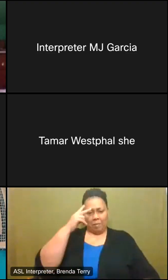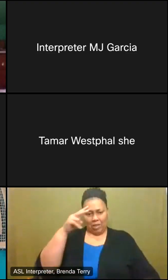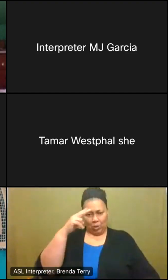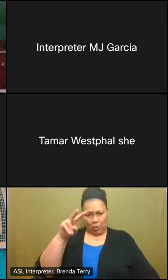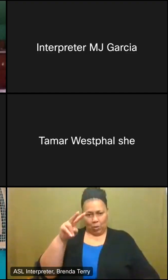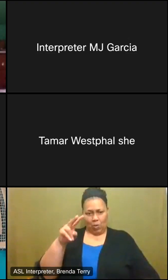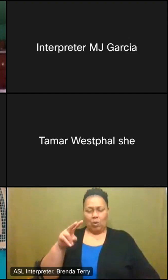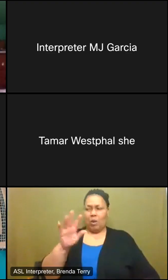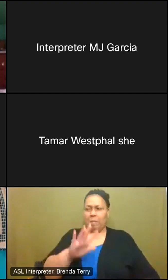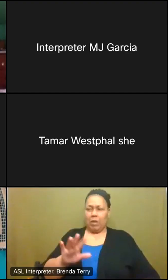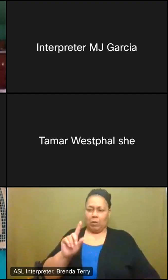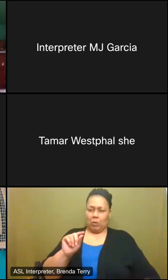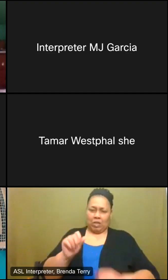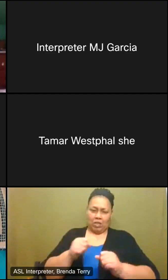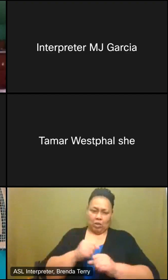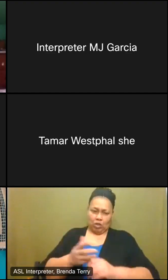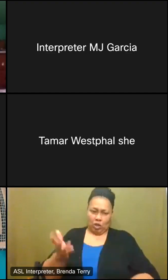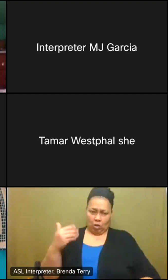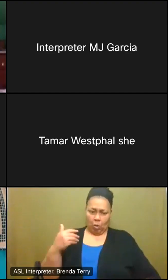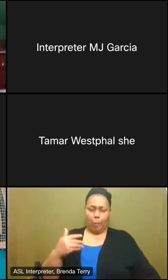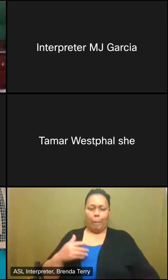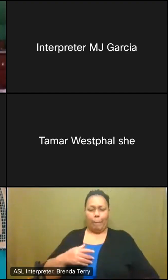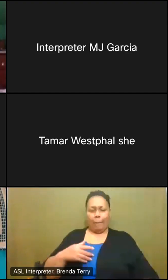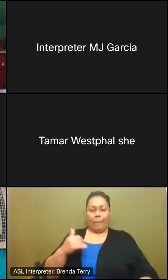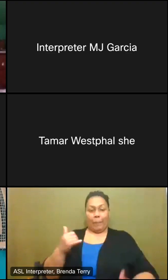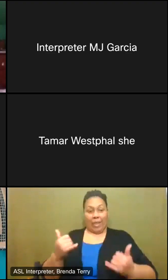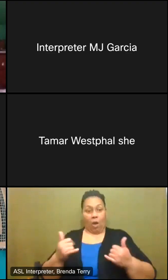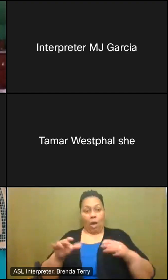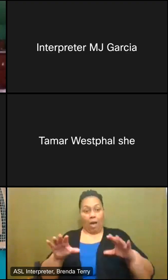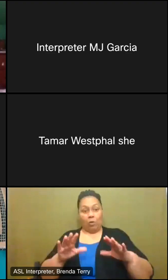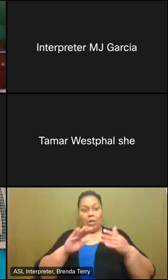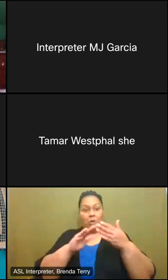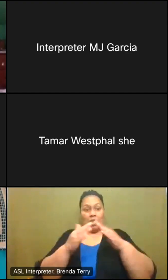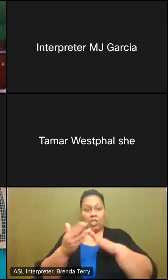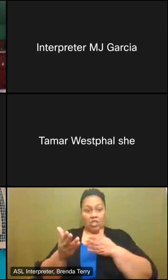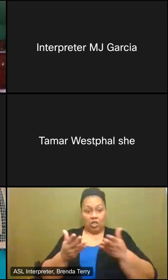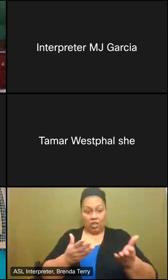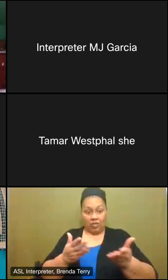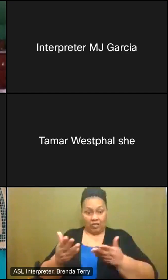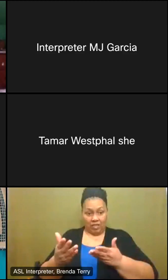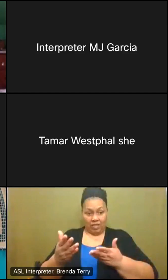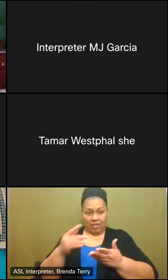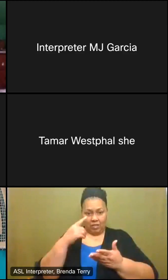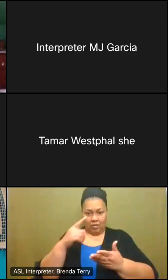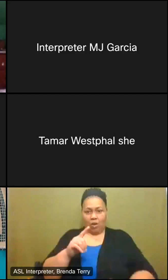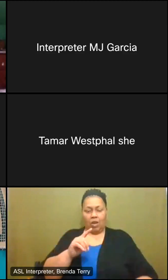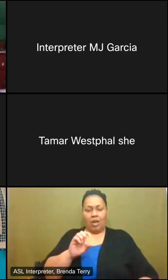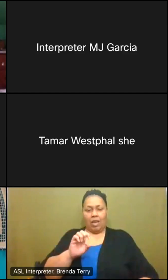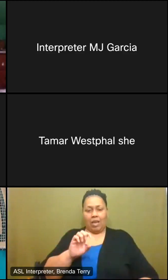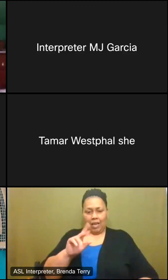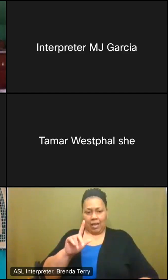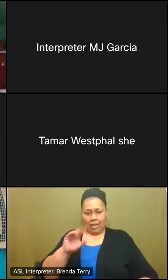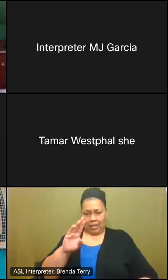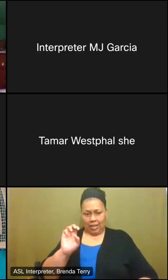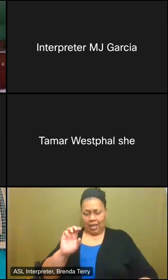like 20 years ago. And now I'm doing community service for Enlace Comunitario here in Albuquerque.